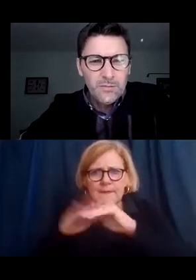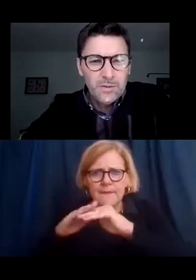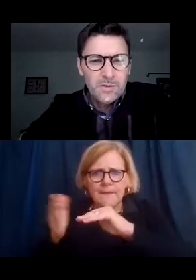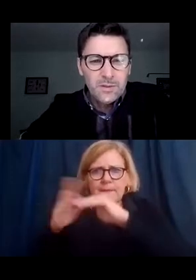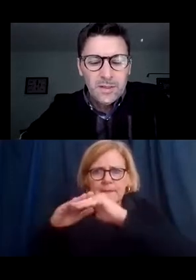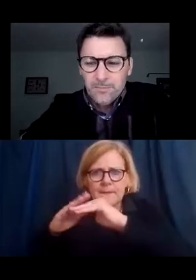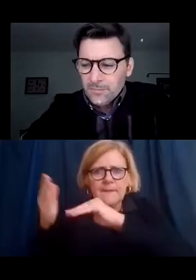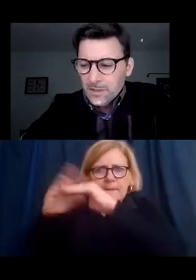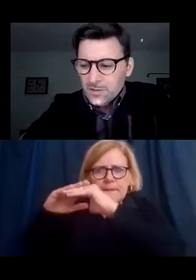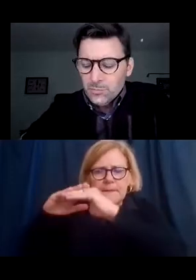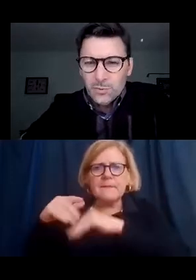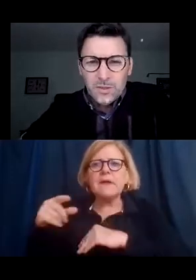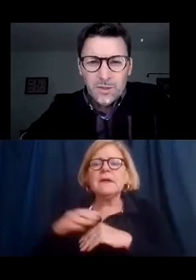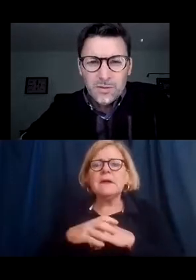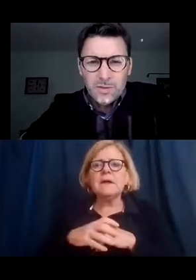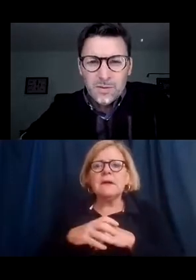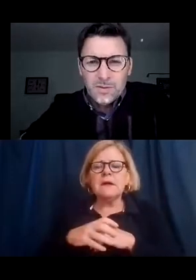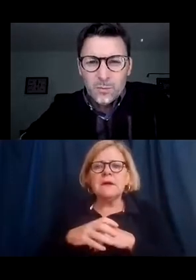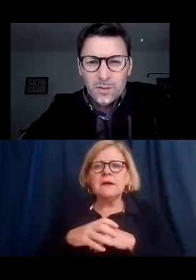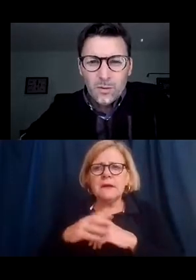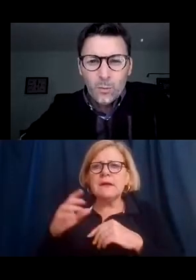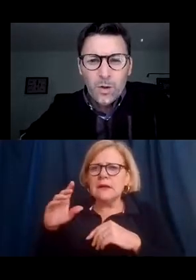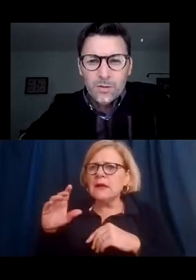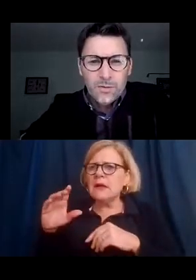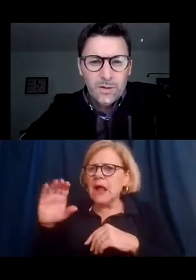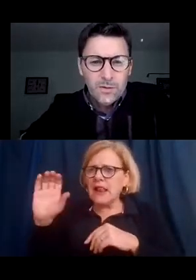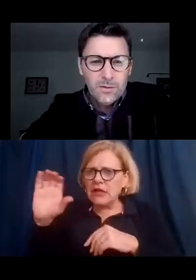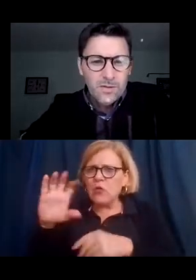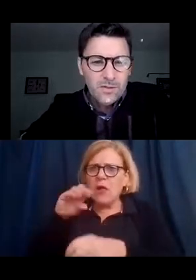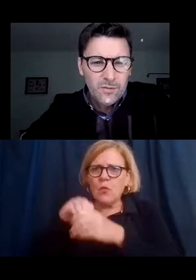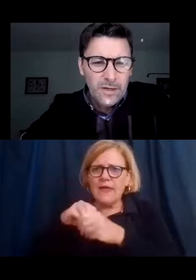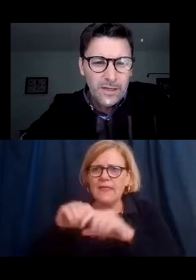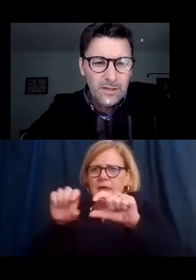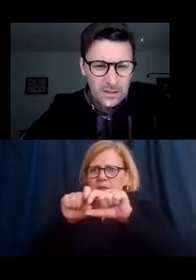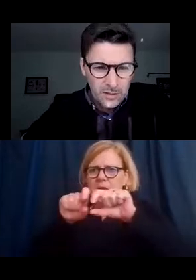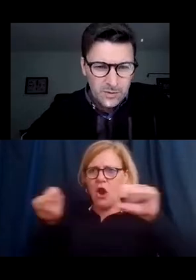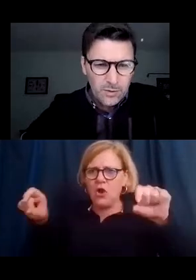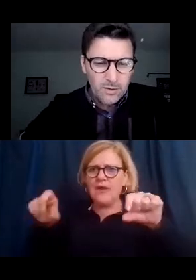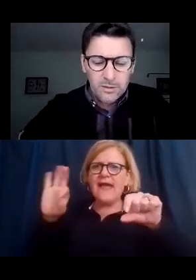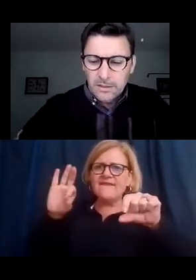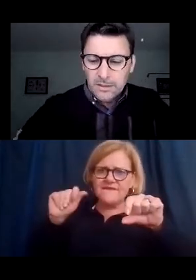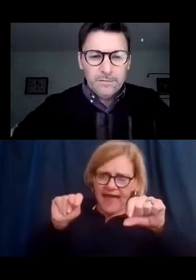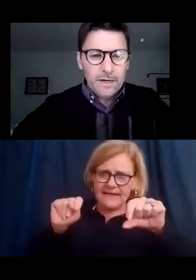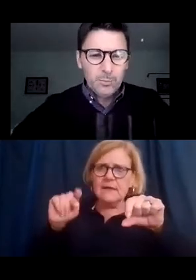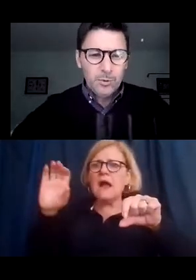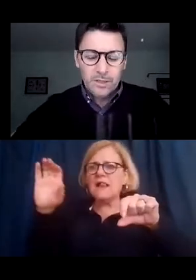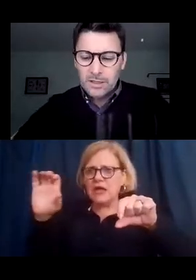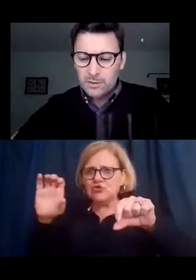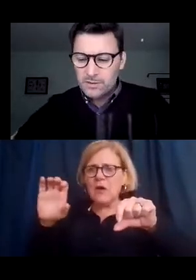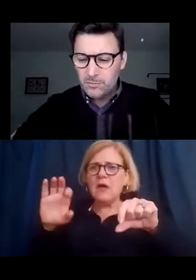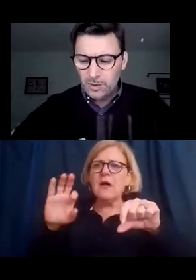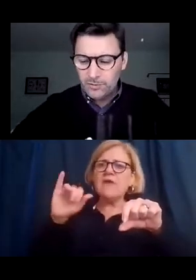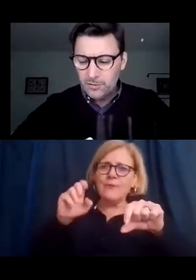buildup of these debris and other substances within the walls of the arteries, such as fat and cholesterol, fibrin